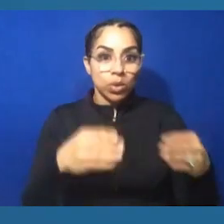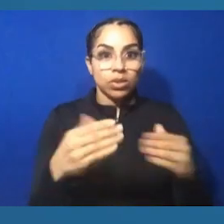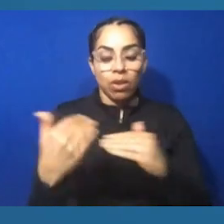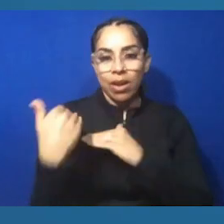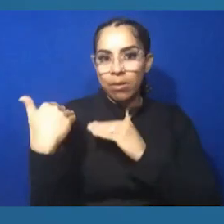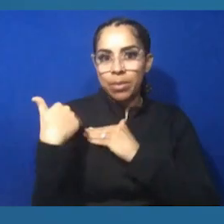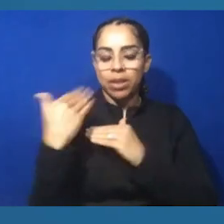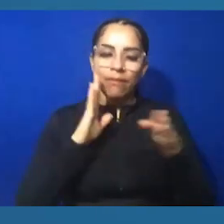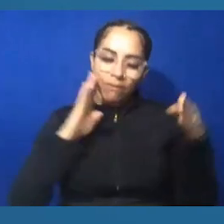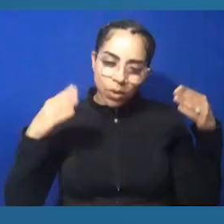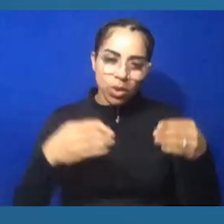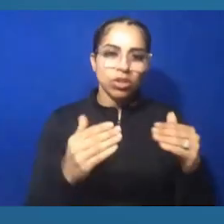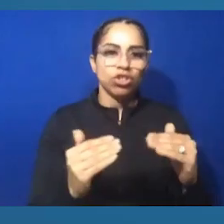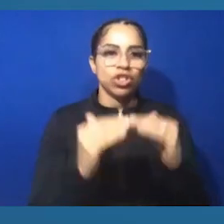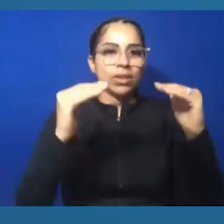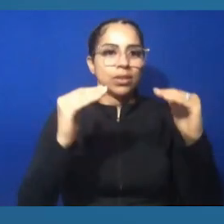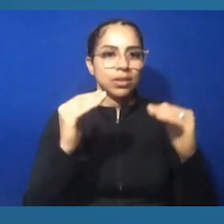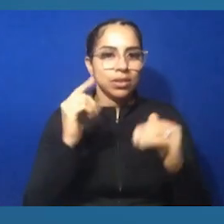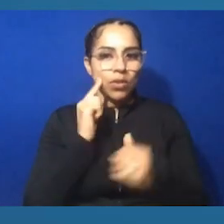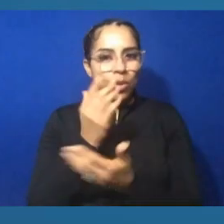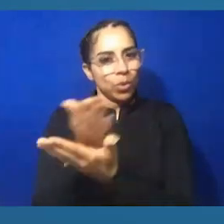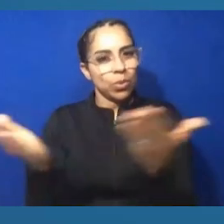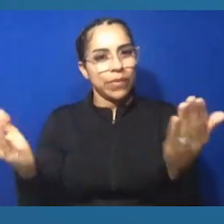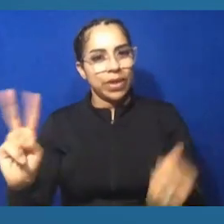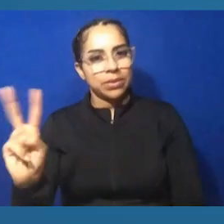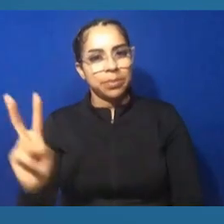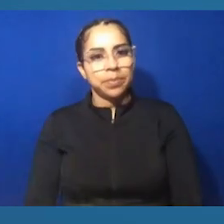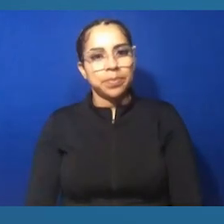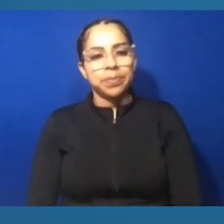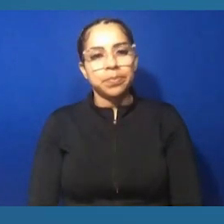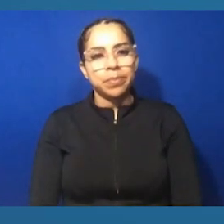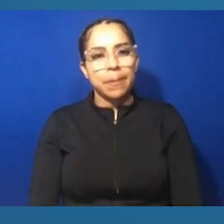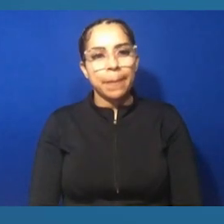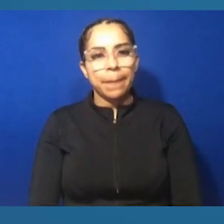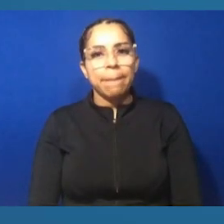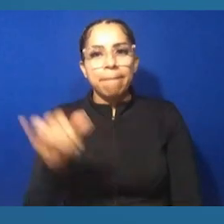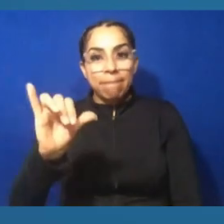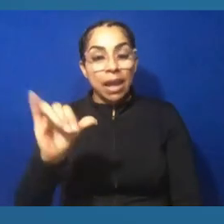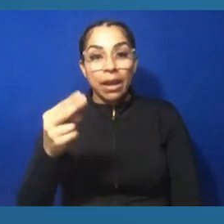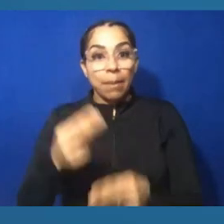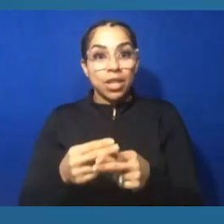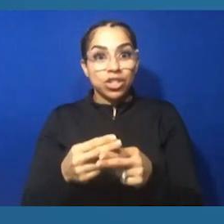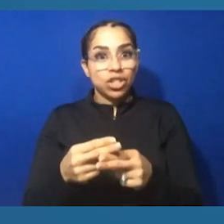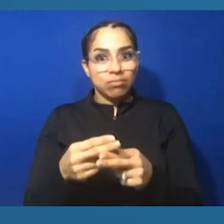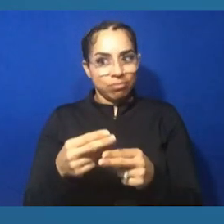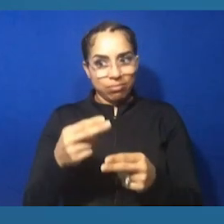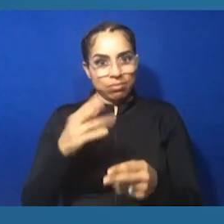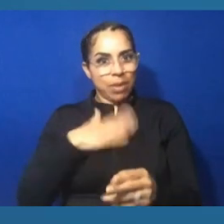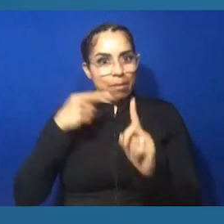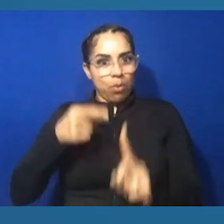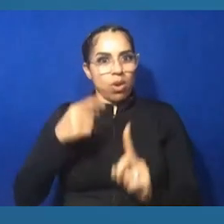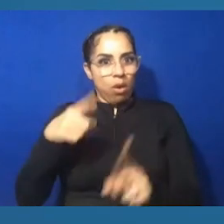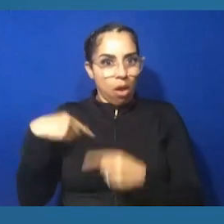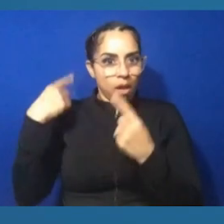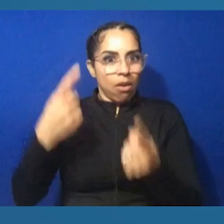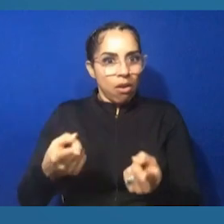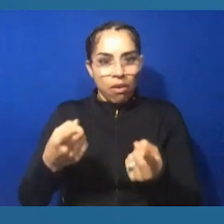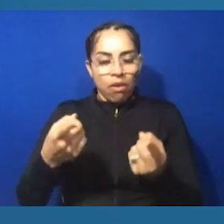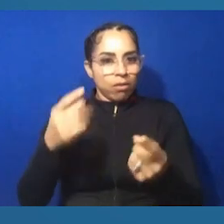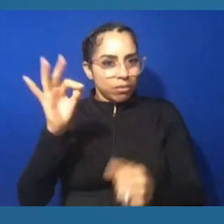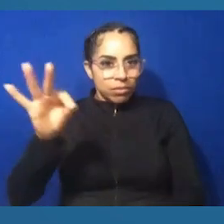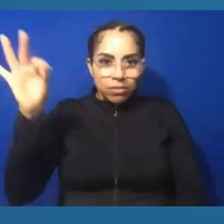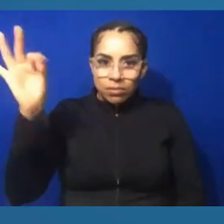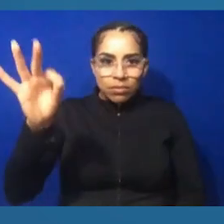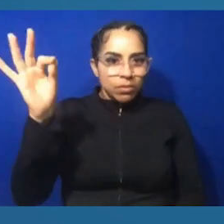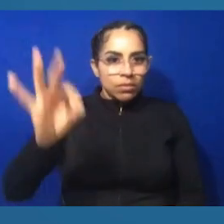justice for victims. Now, as I've said all along, I would hold up over